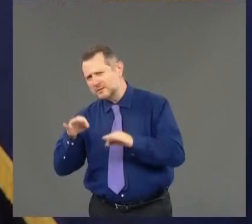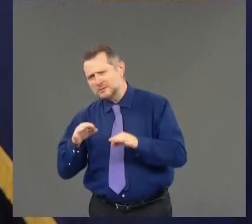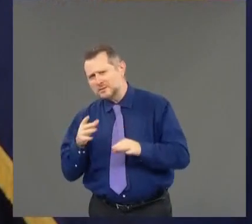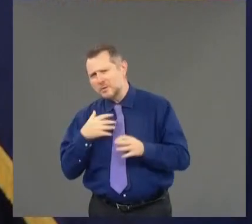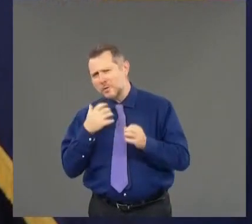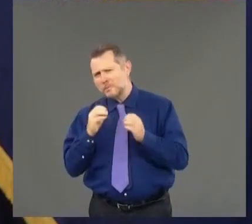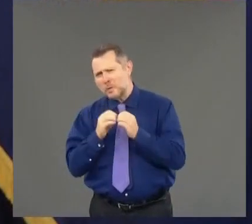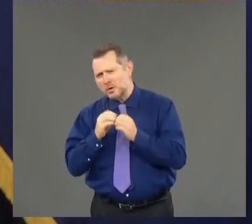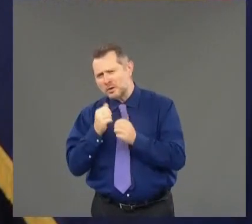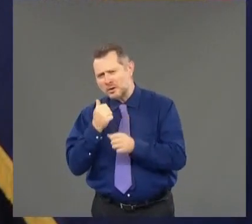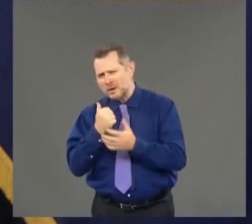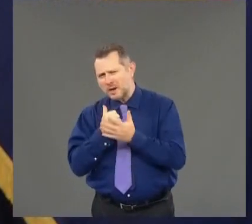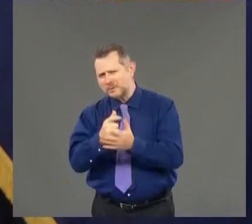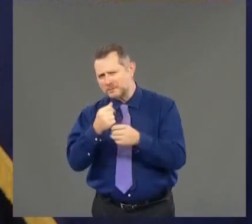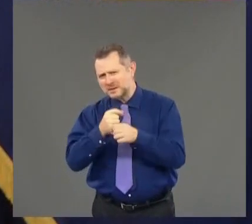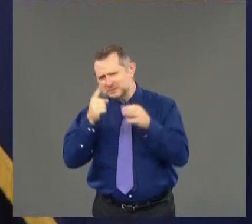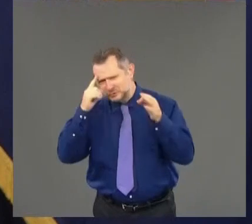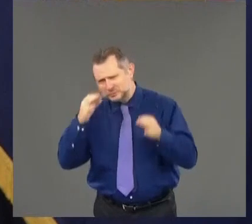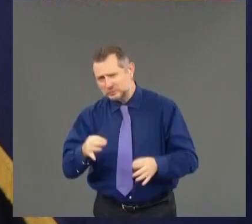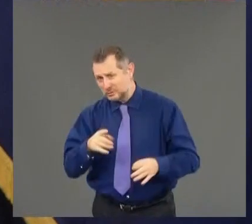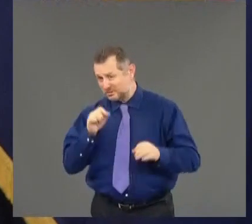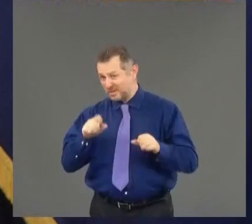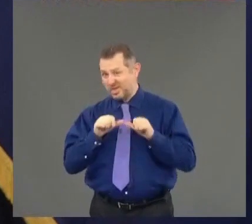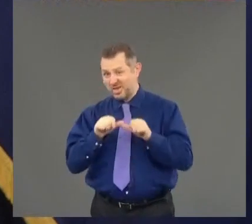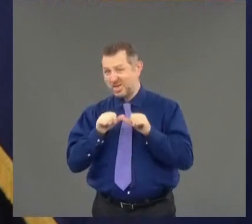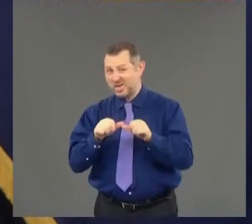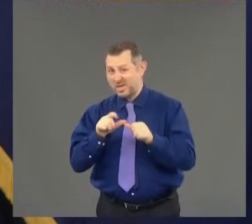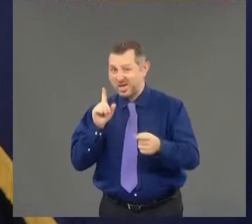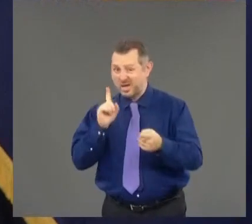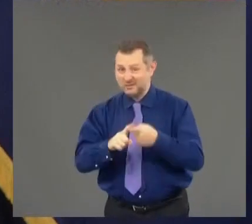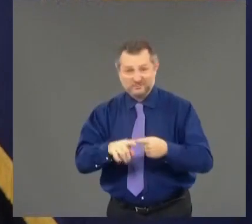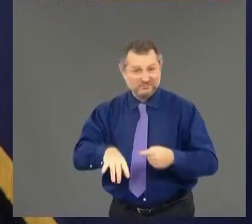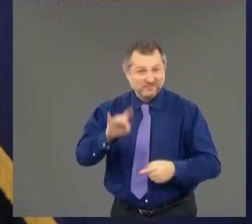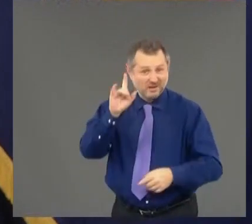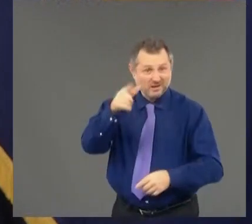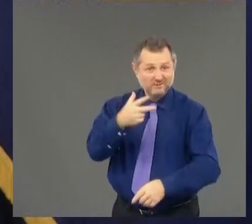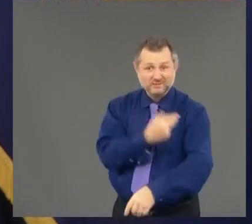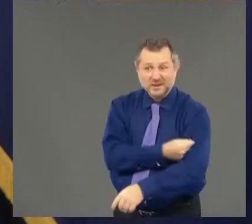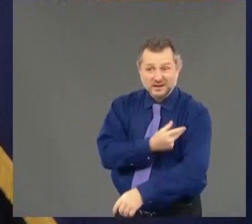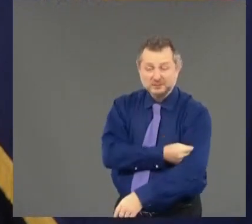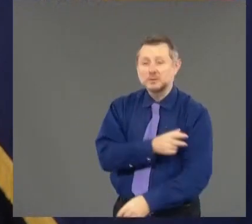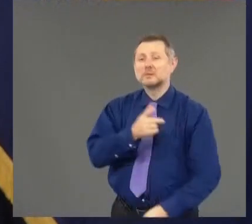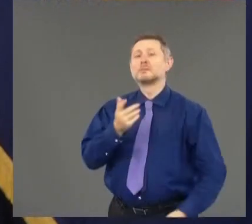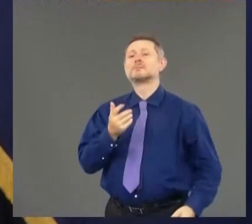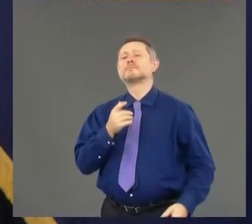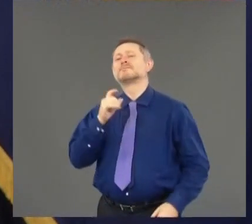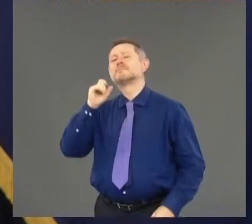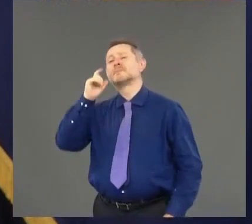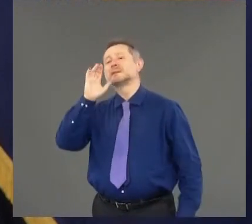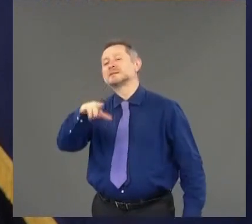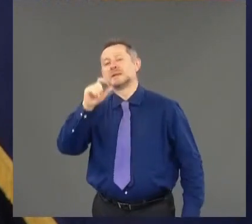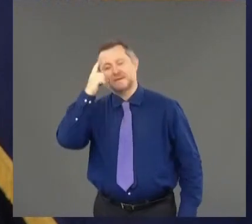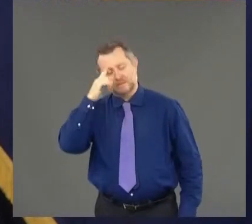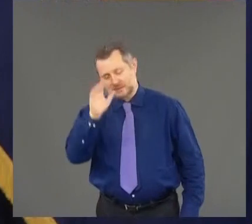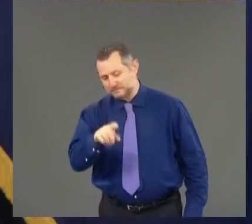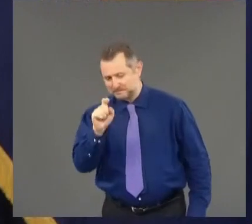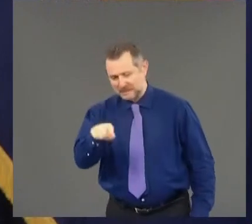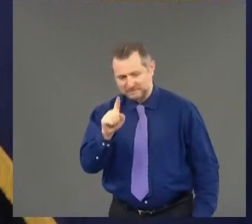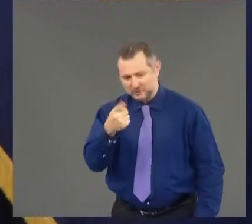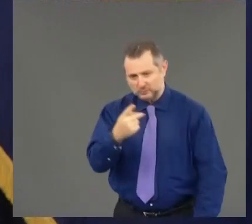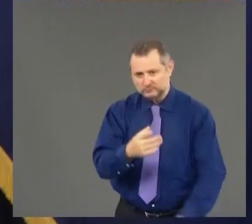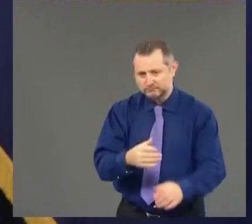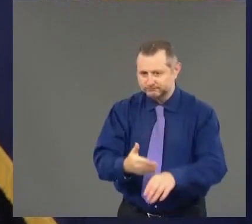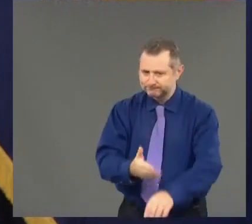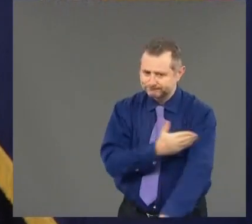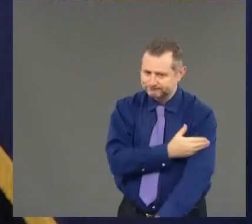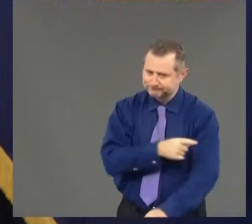on until there's a vaccine. So what facts we need to see better compliance by citizens. We